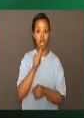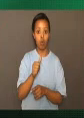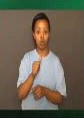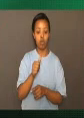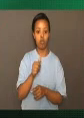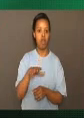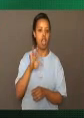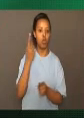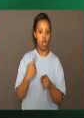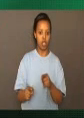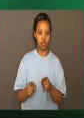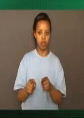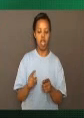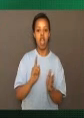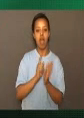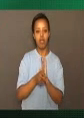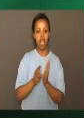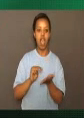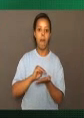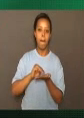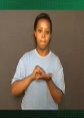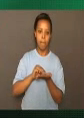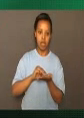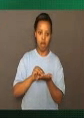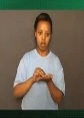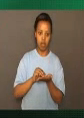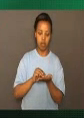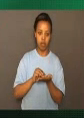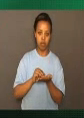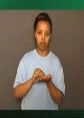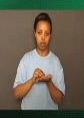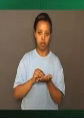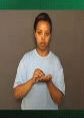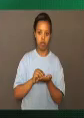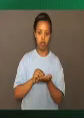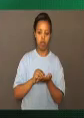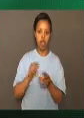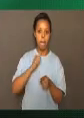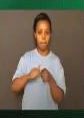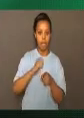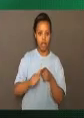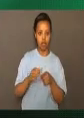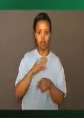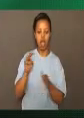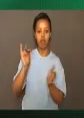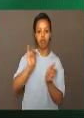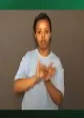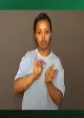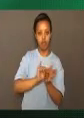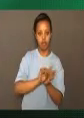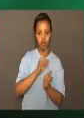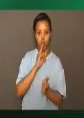Substances like minerals, metals, and salts are